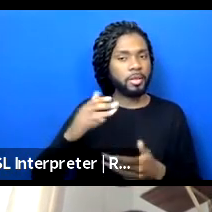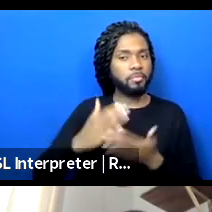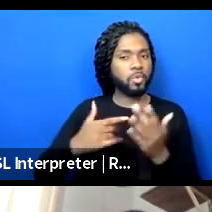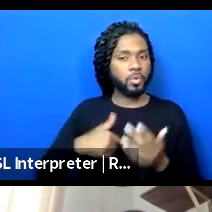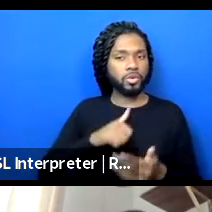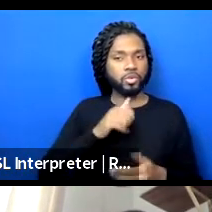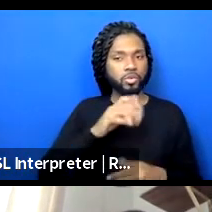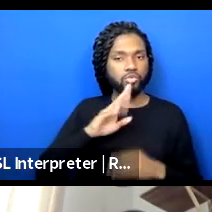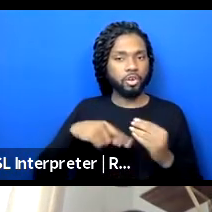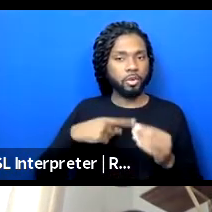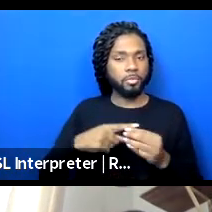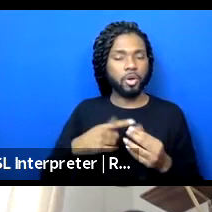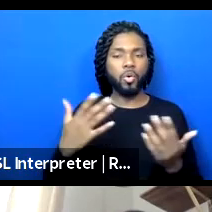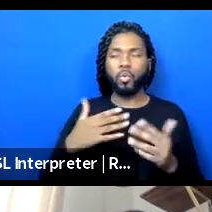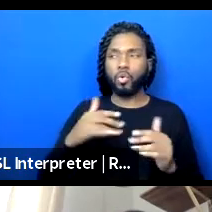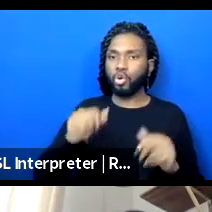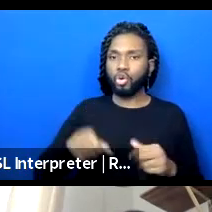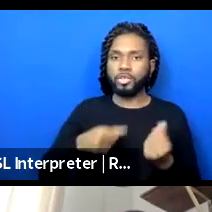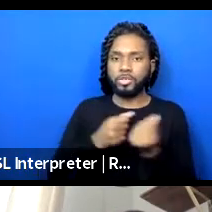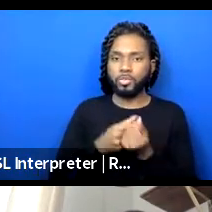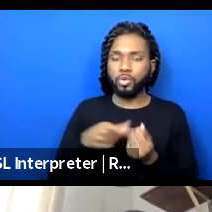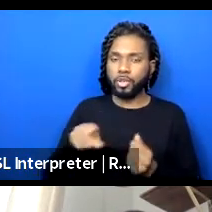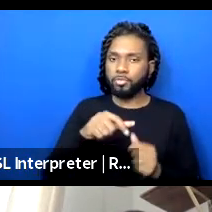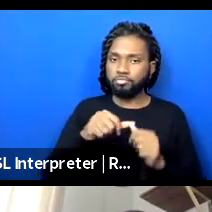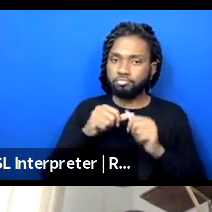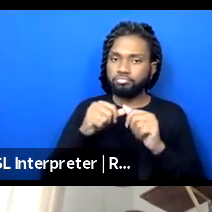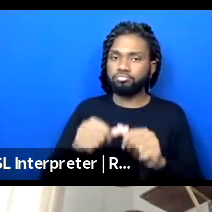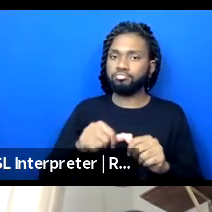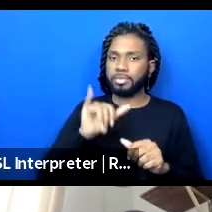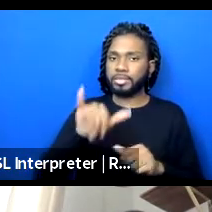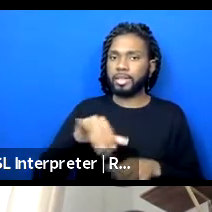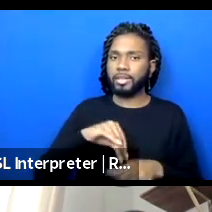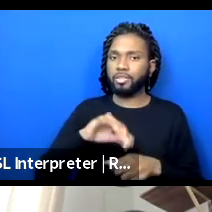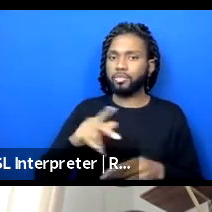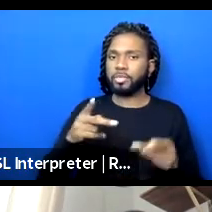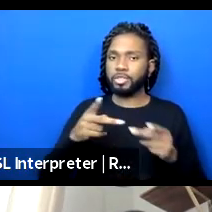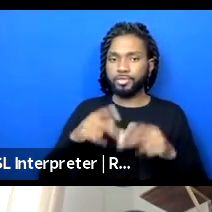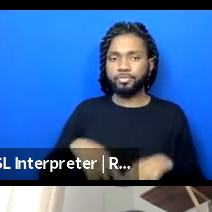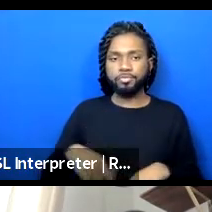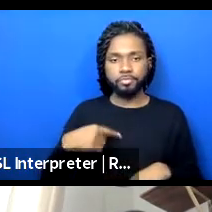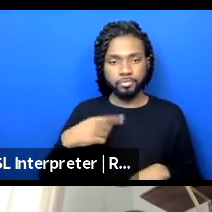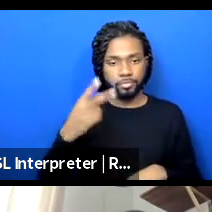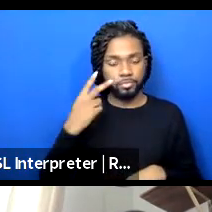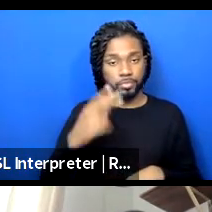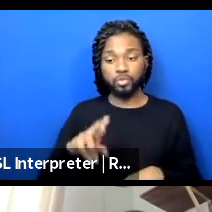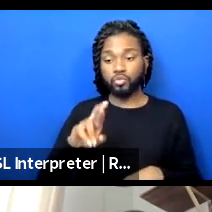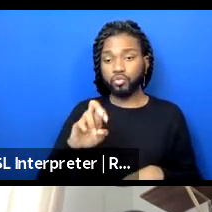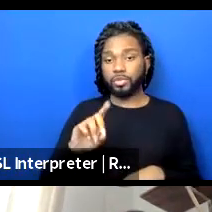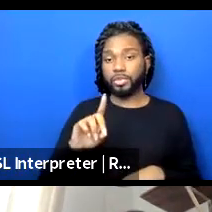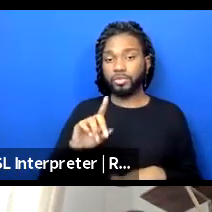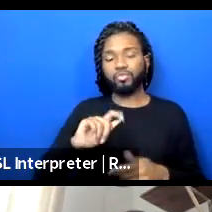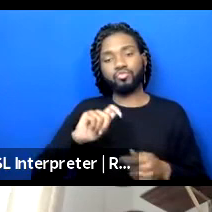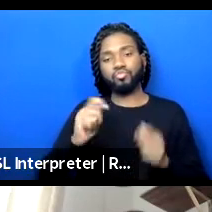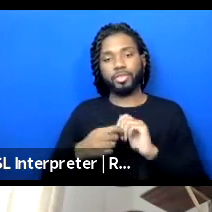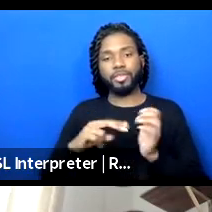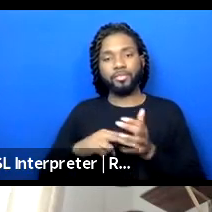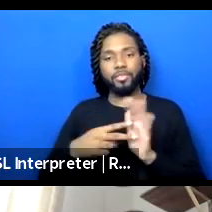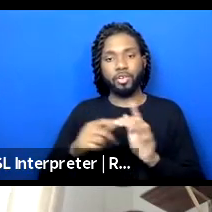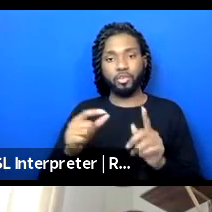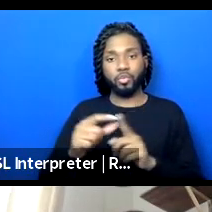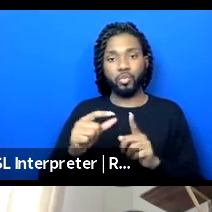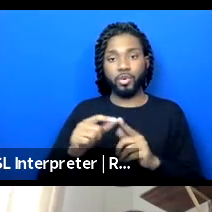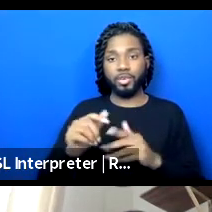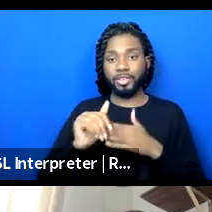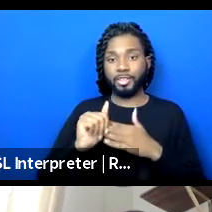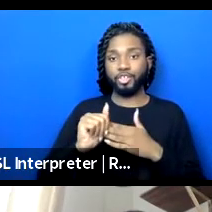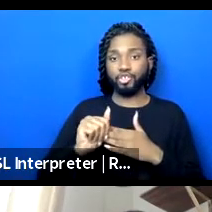what is it that could have sustained them in those positions I see redefining the word leadership now that's one